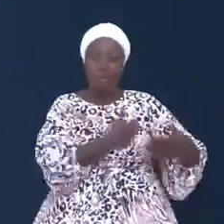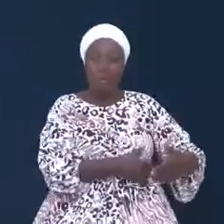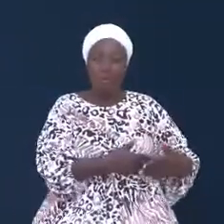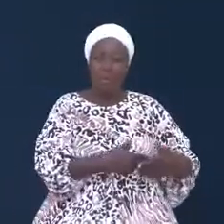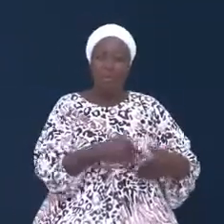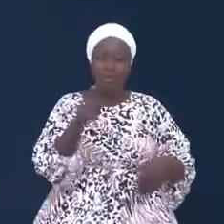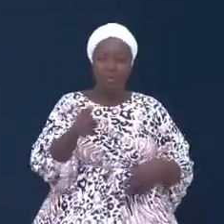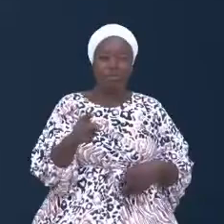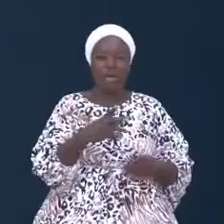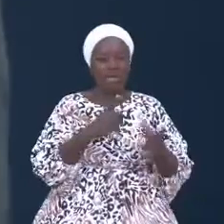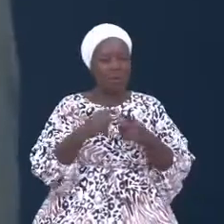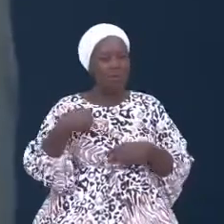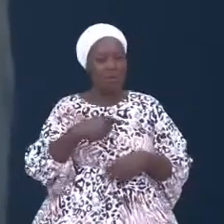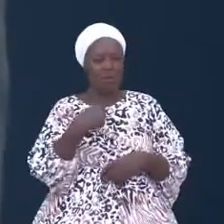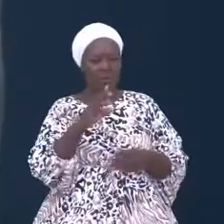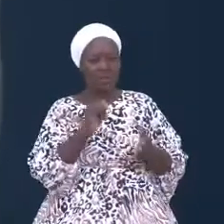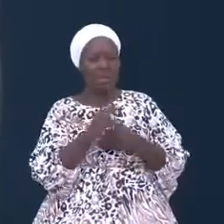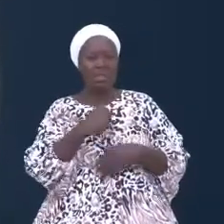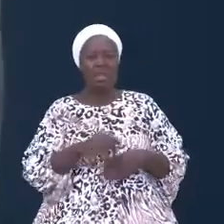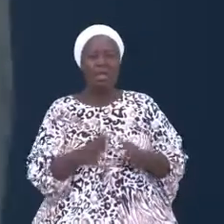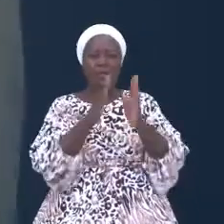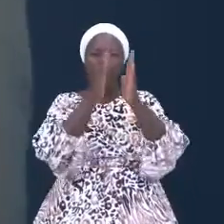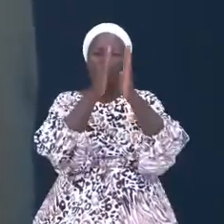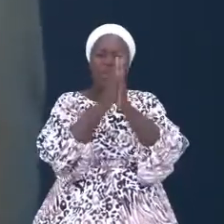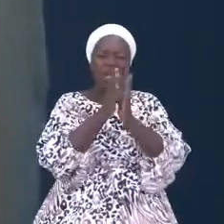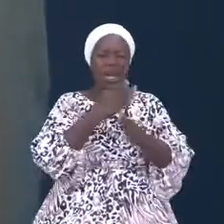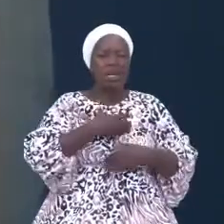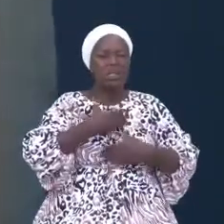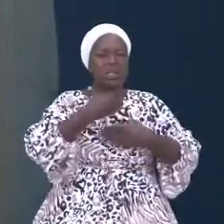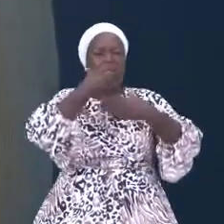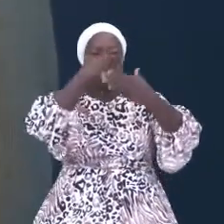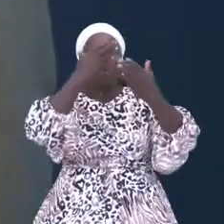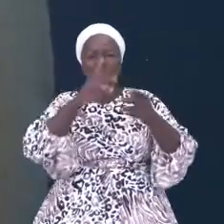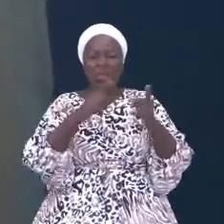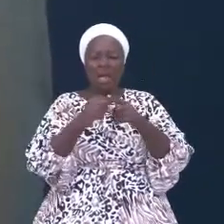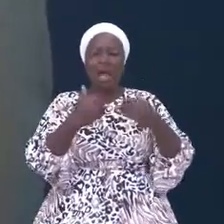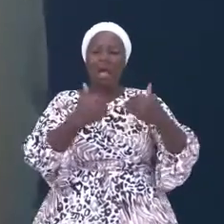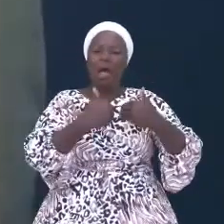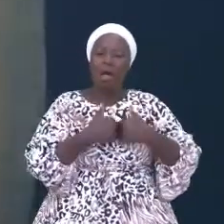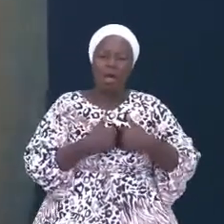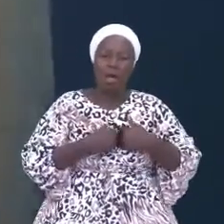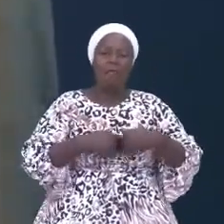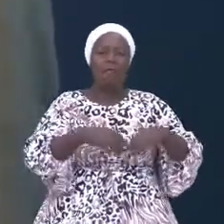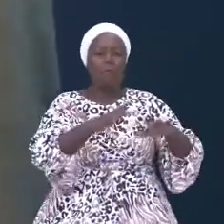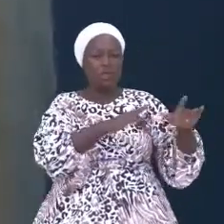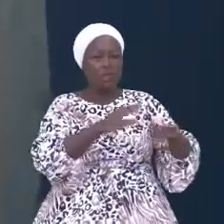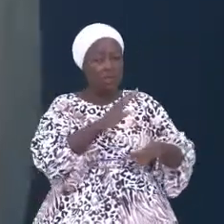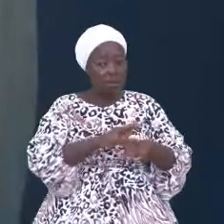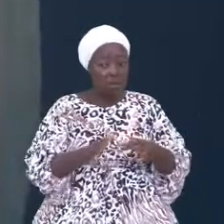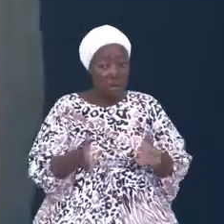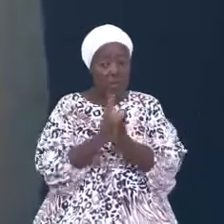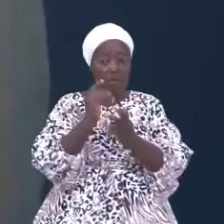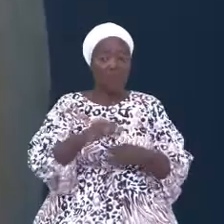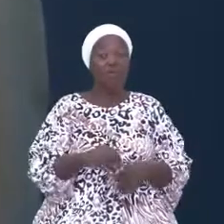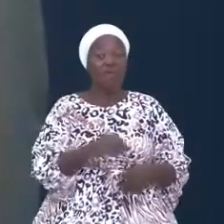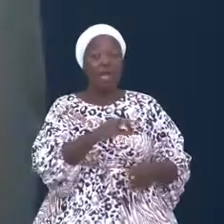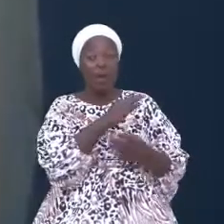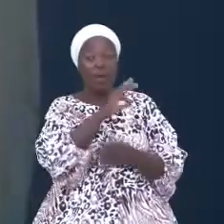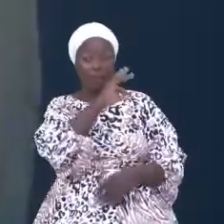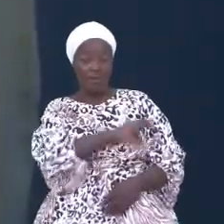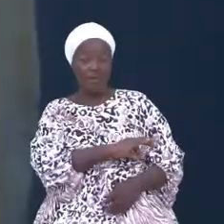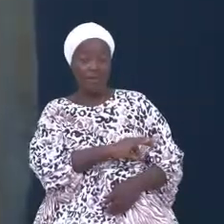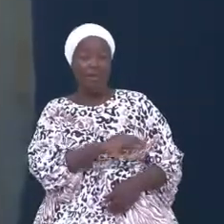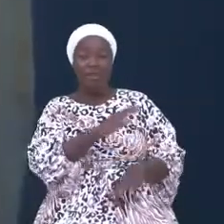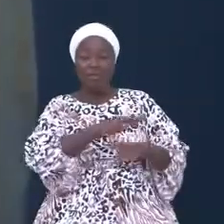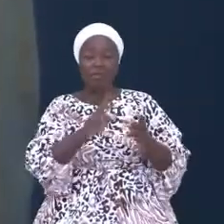they cried out, saying, "Have mercy." Don't talk about marriage. Have mercy.